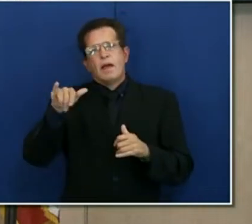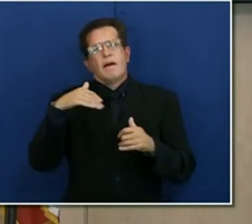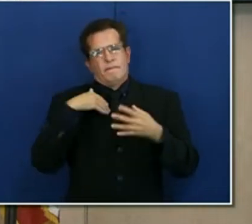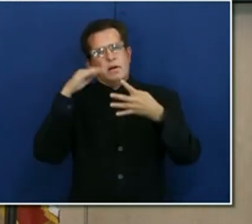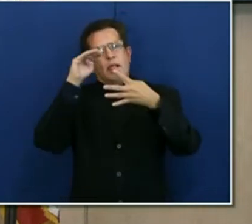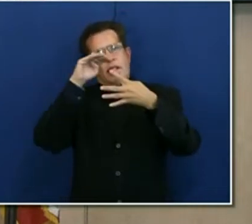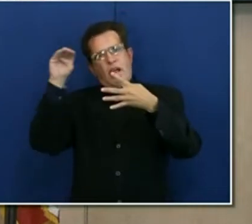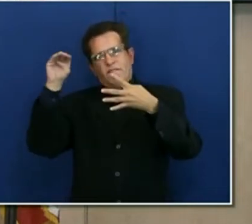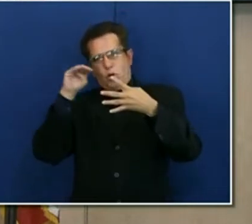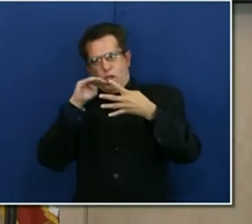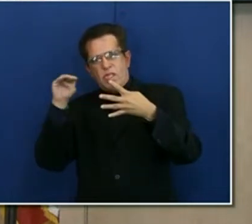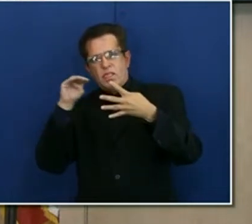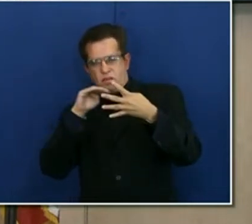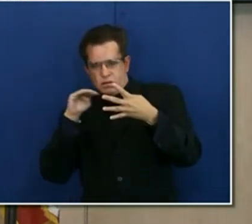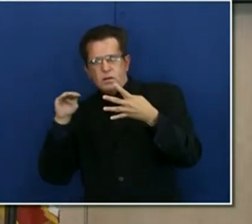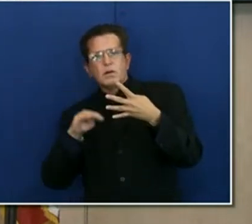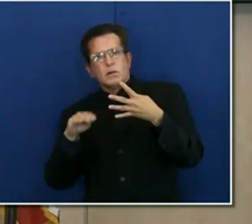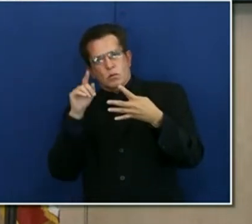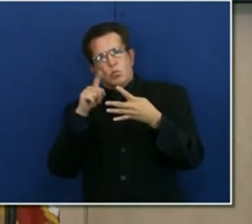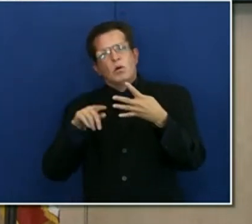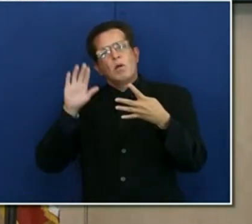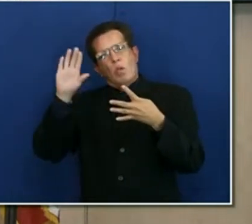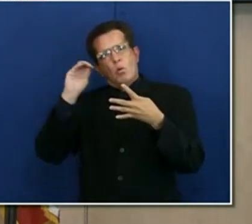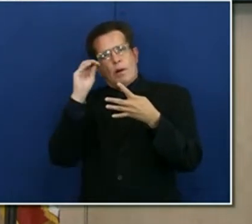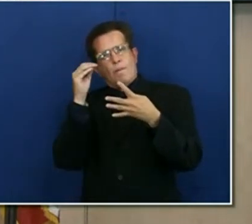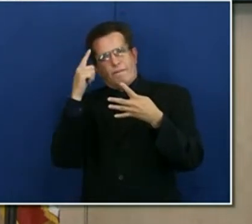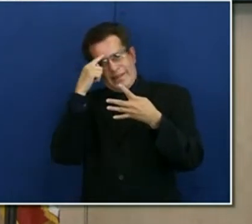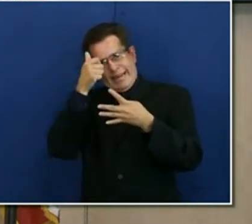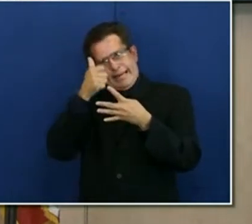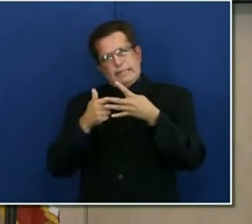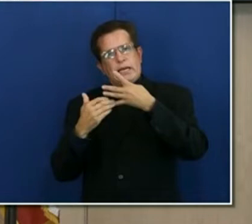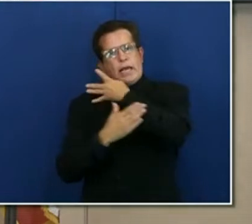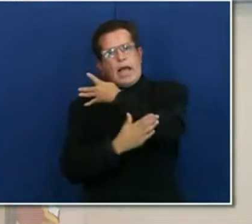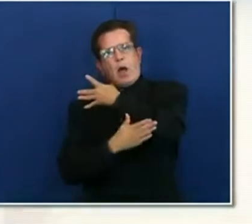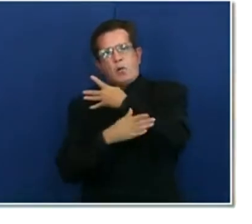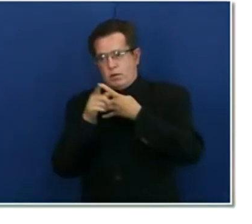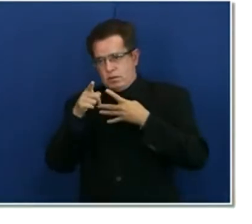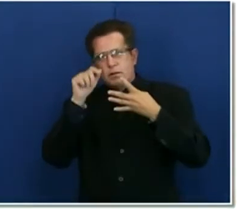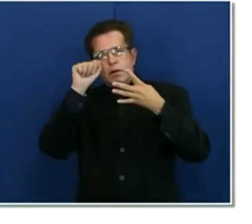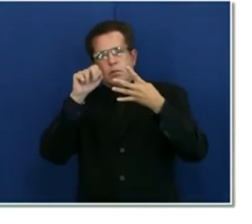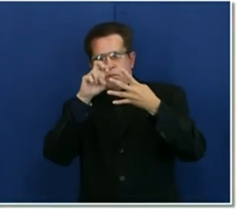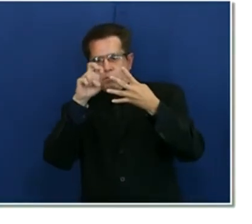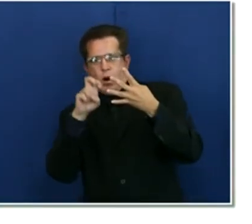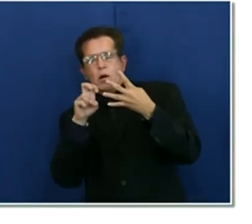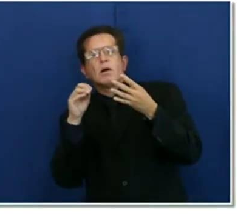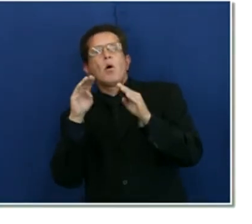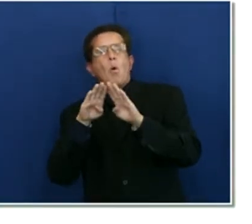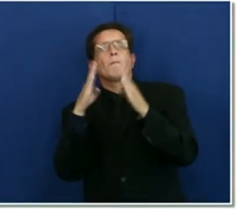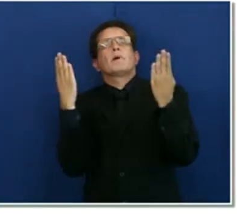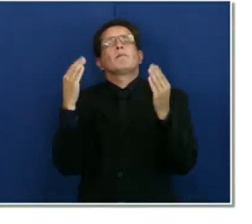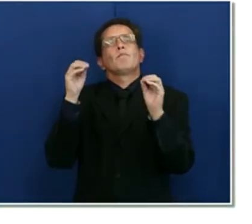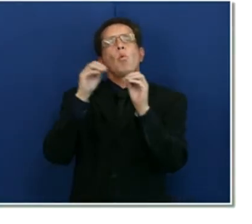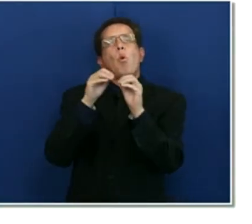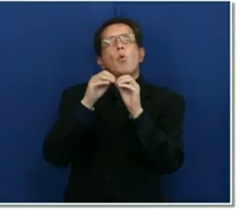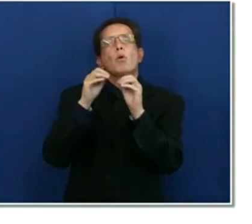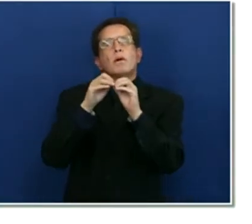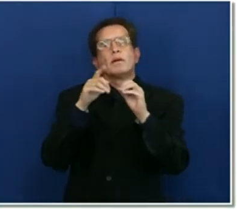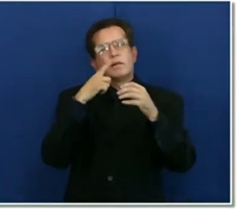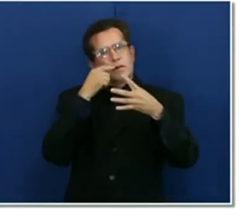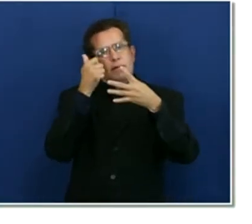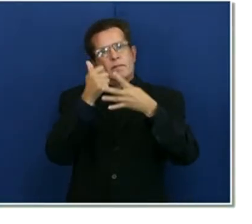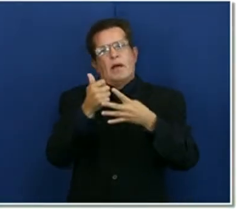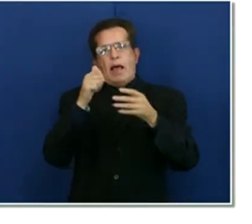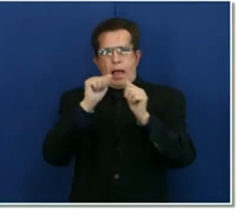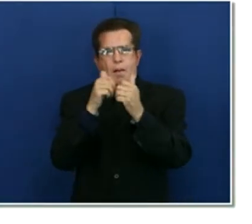framework with metrics and thresholds for each county to open more sectors. The system is based on levels